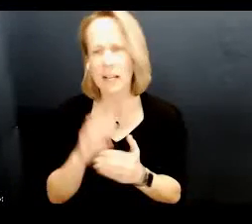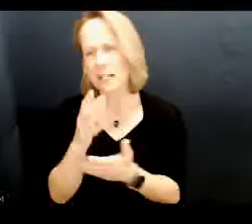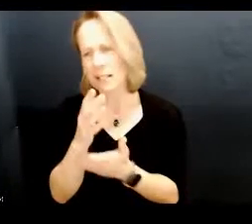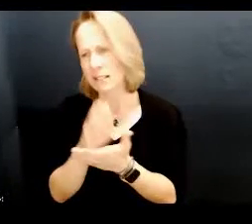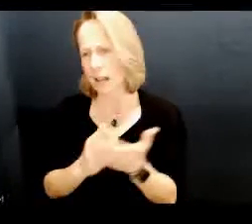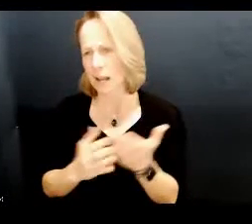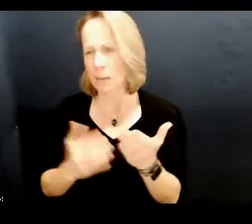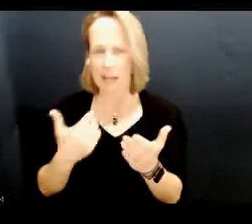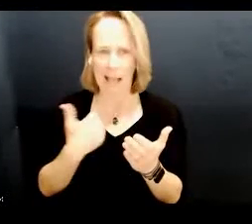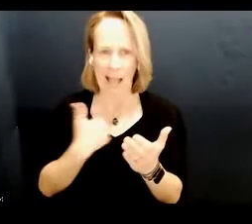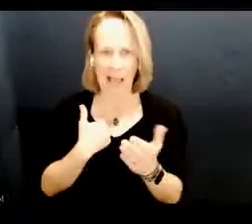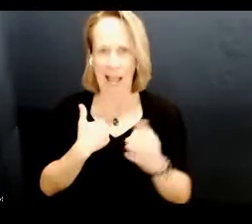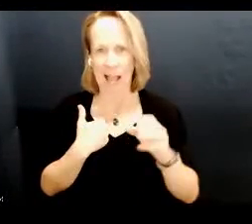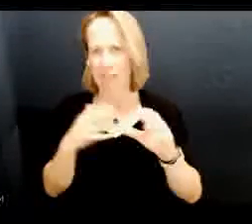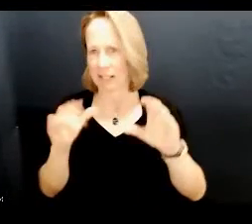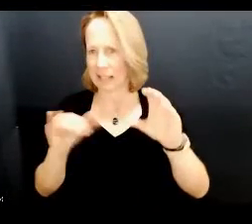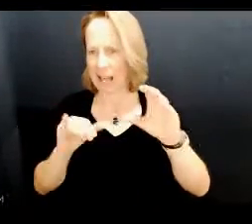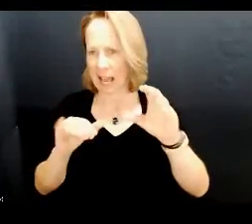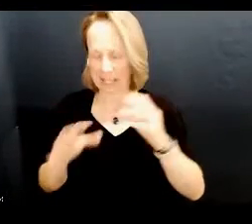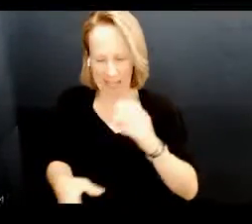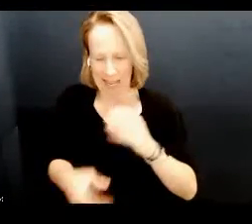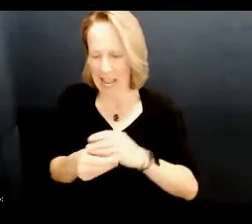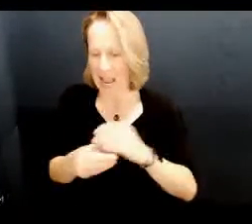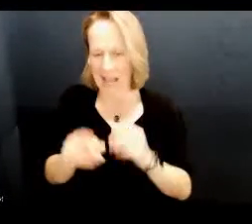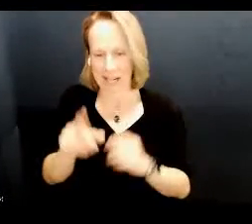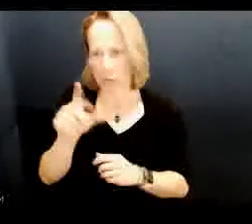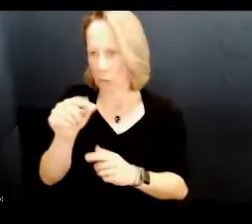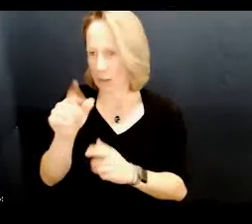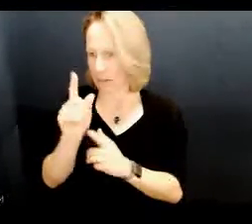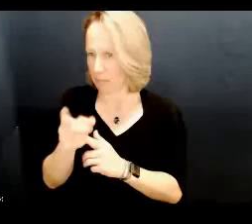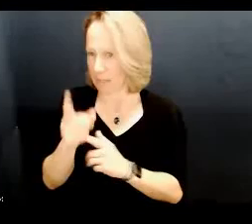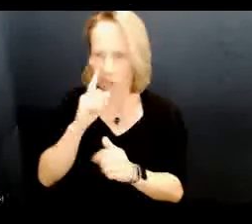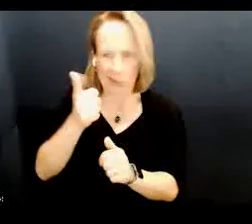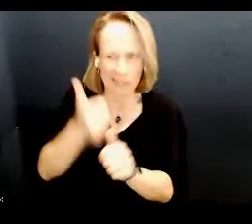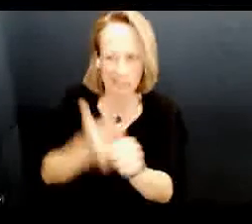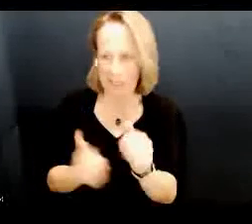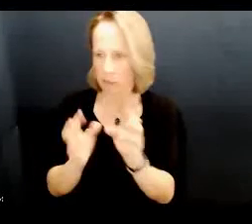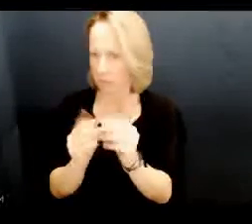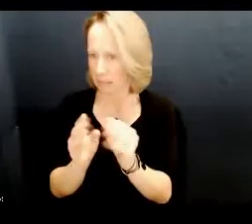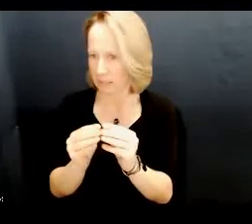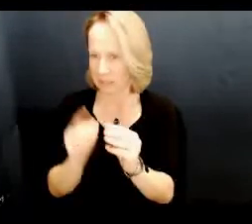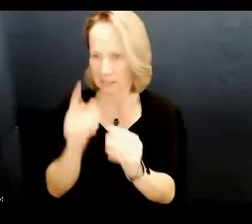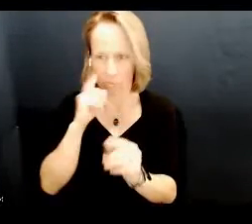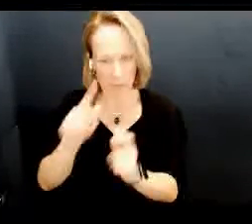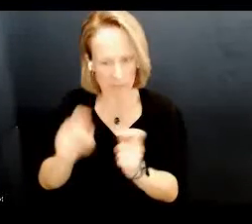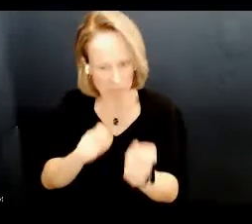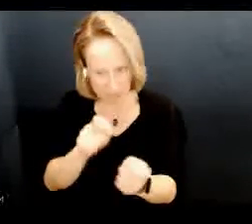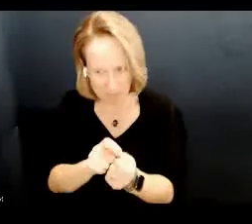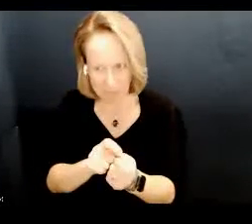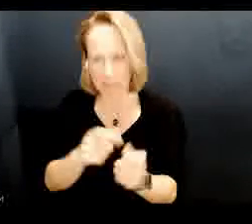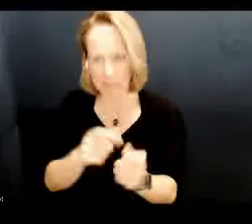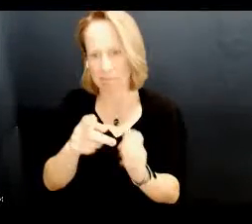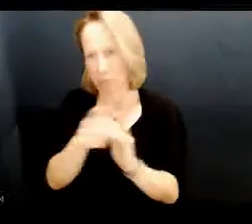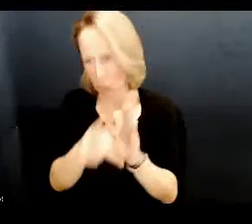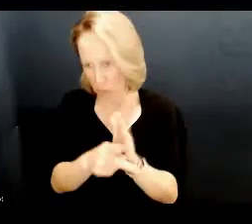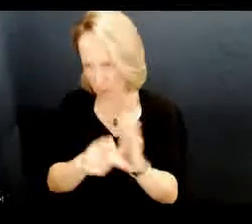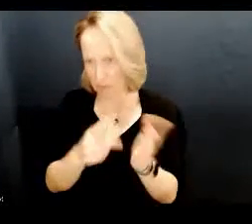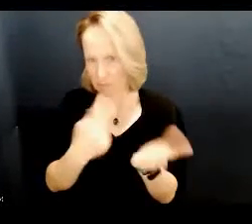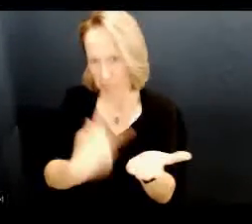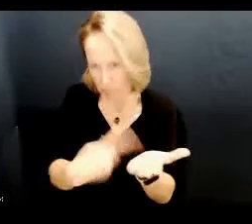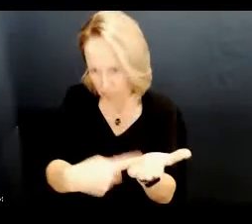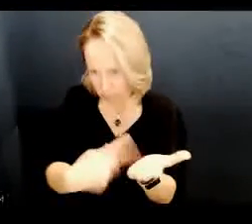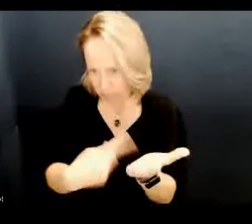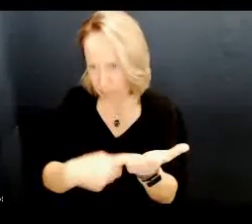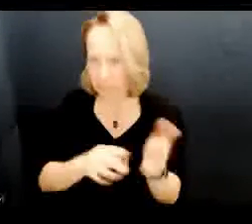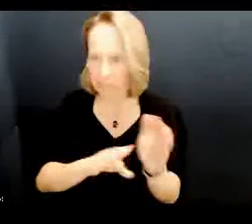each meeting, so maybe they'll devote 20 minutes of each meeting to their protocol development. And then others have also